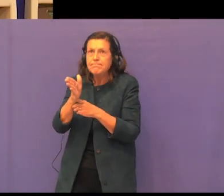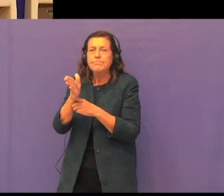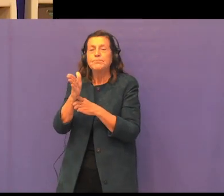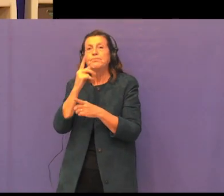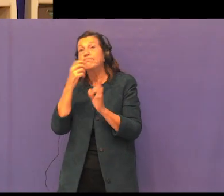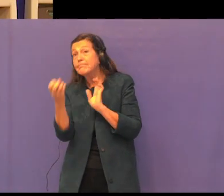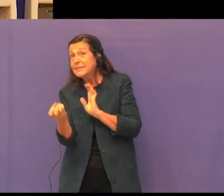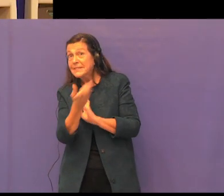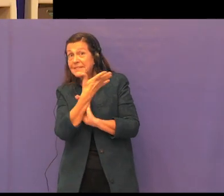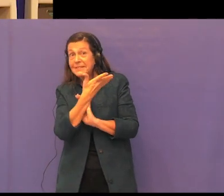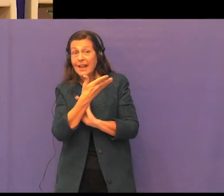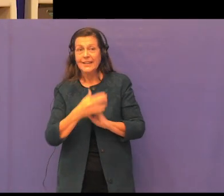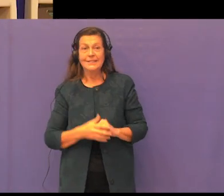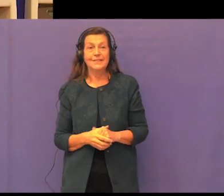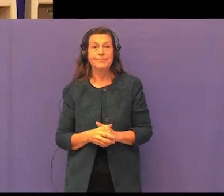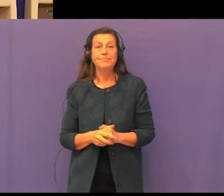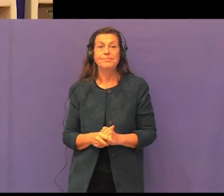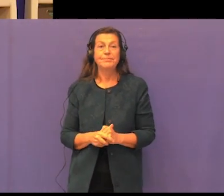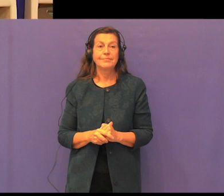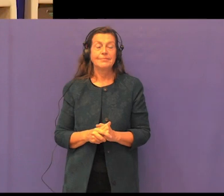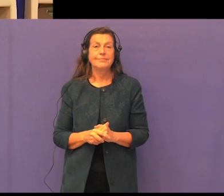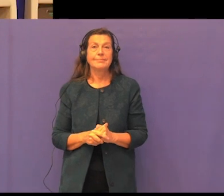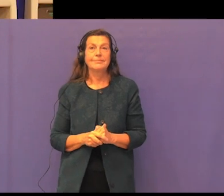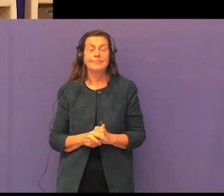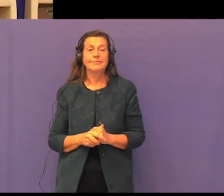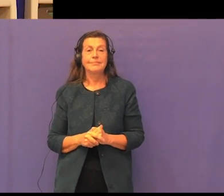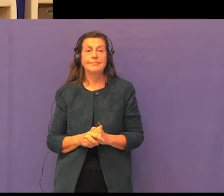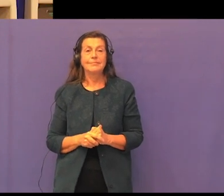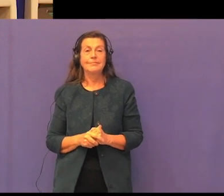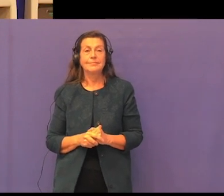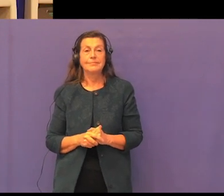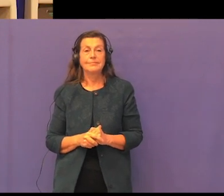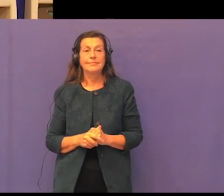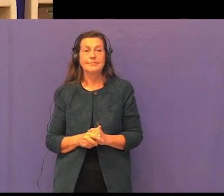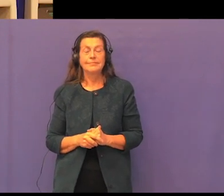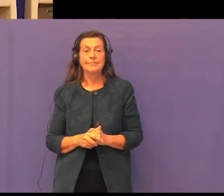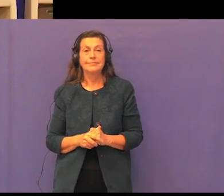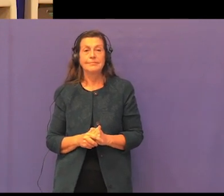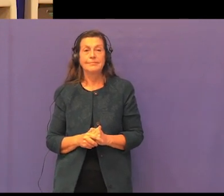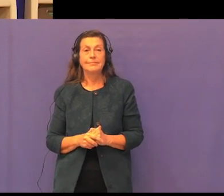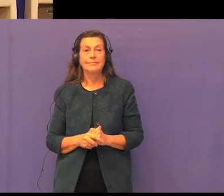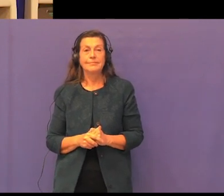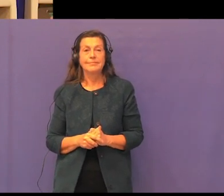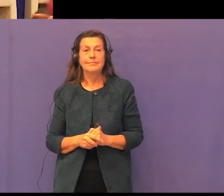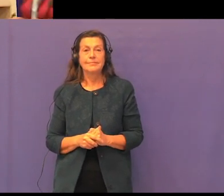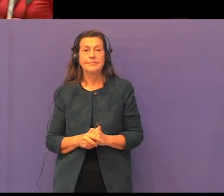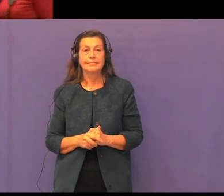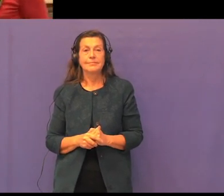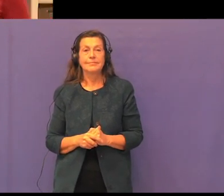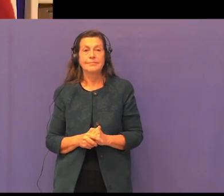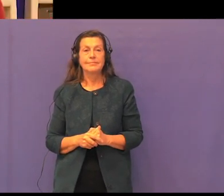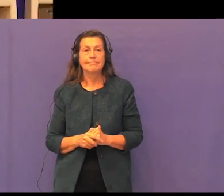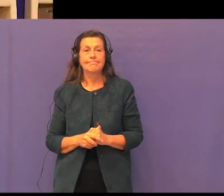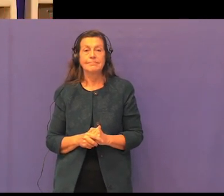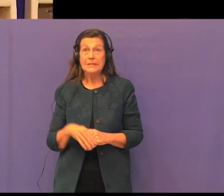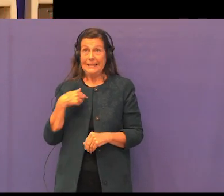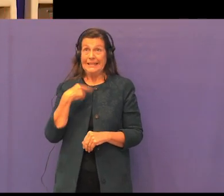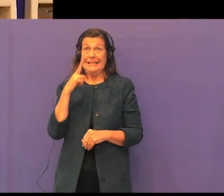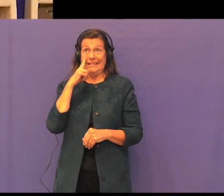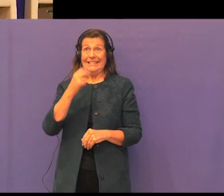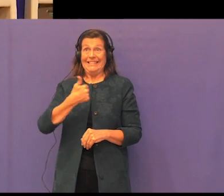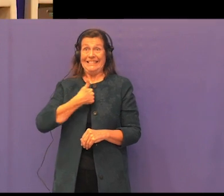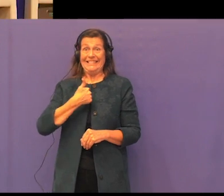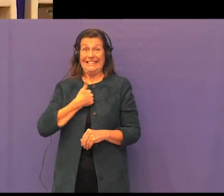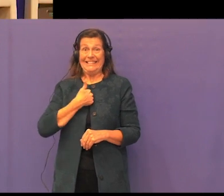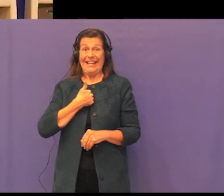screen, because I see myself, but they're coming now. Great. Okay.